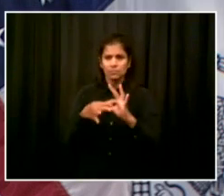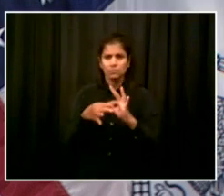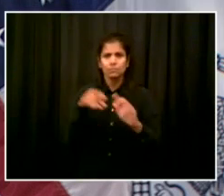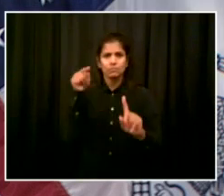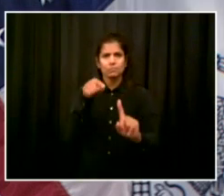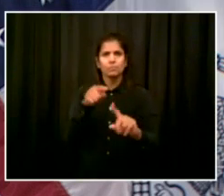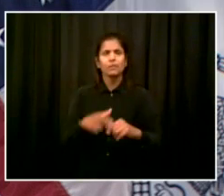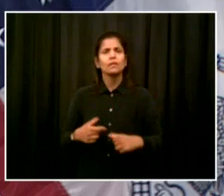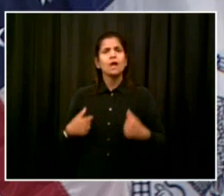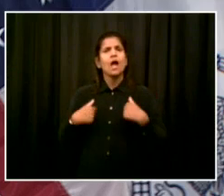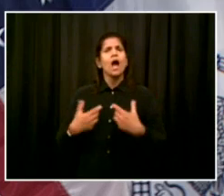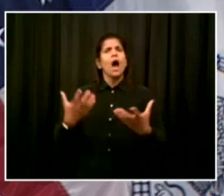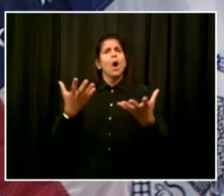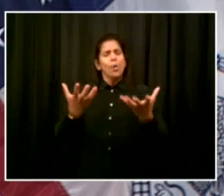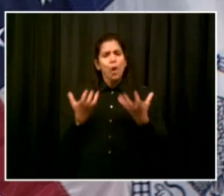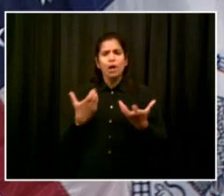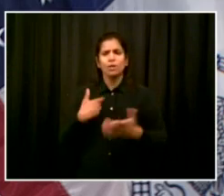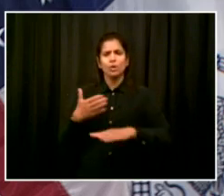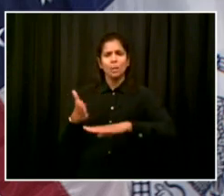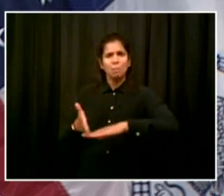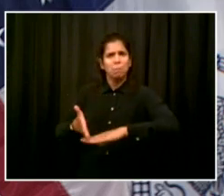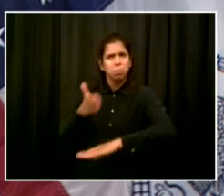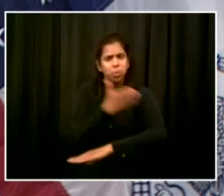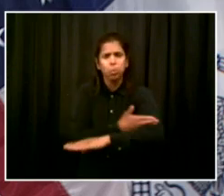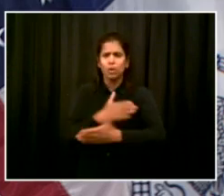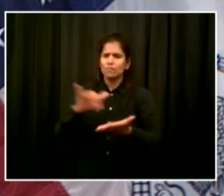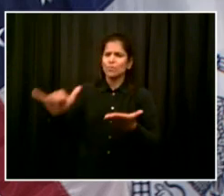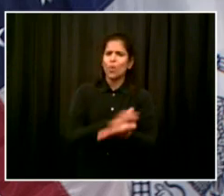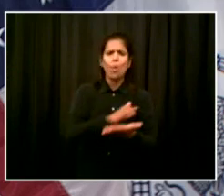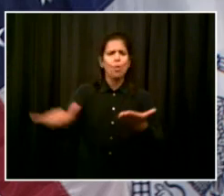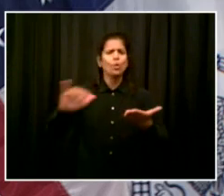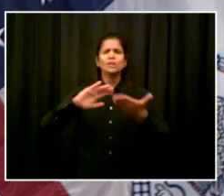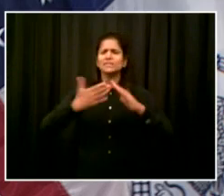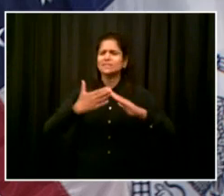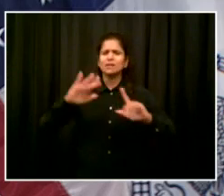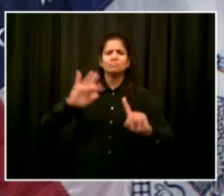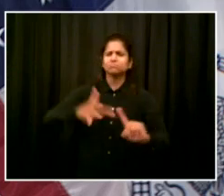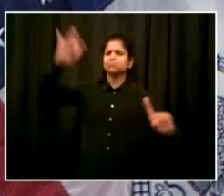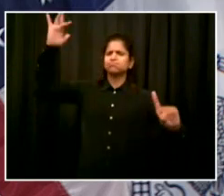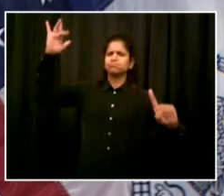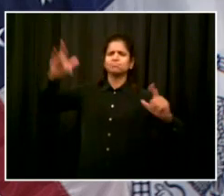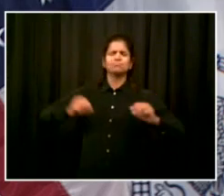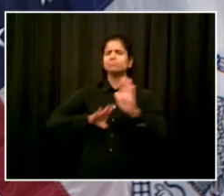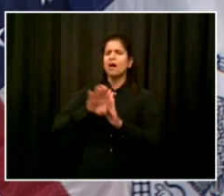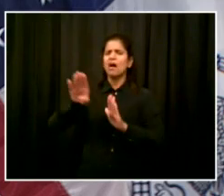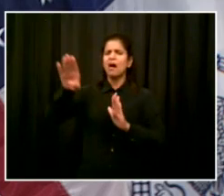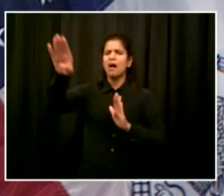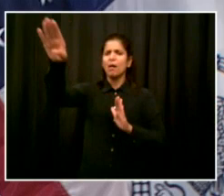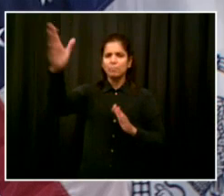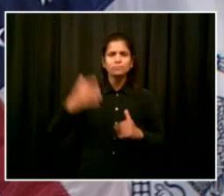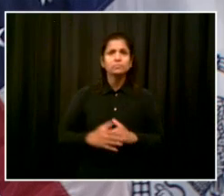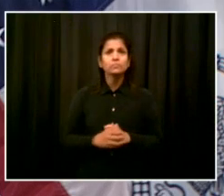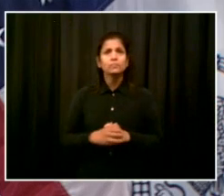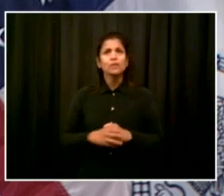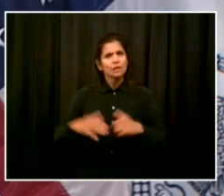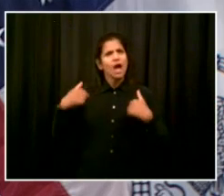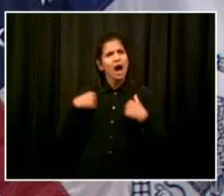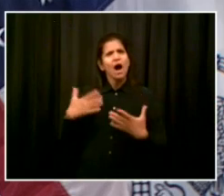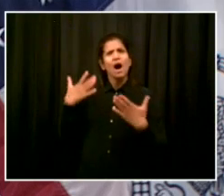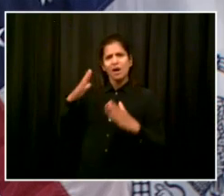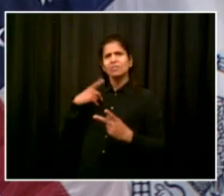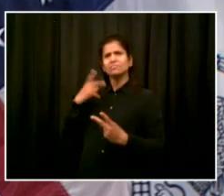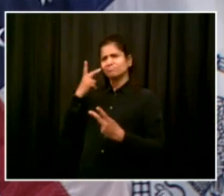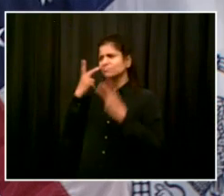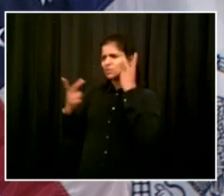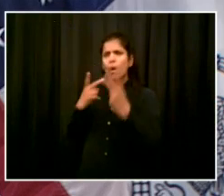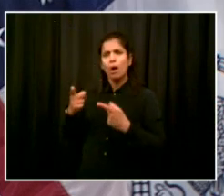seen real progress with neighborhood policing. I'm not going to let anything about this multiple crisis of the coronavirus, the worst